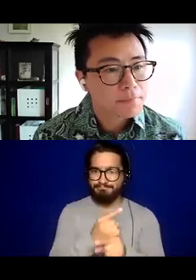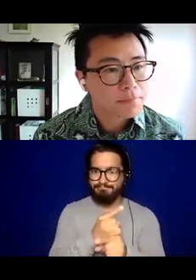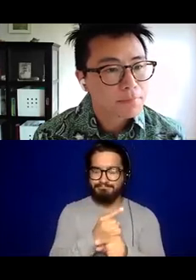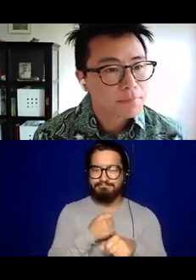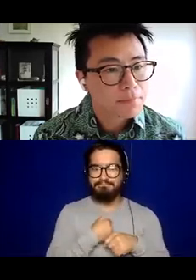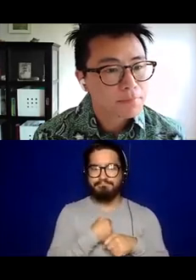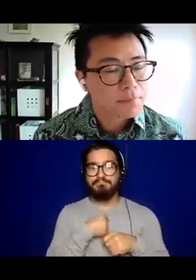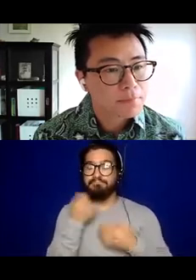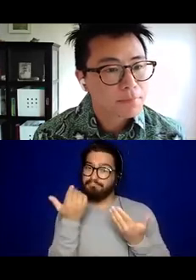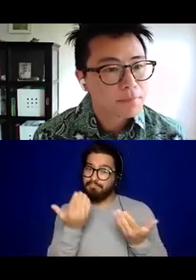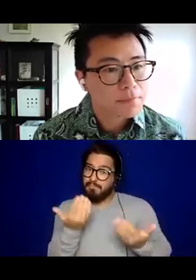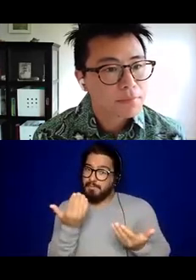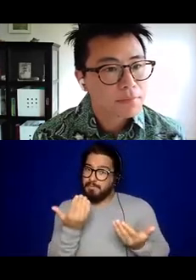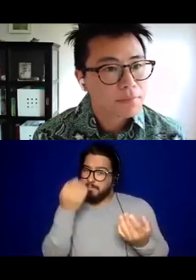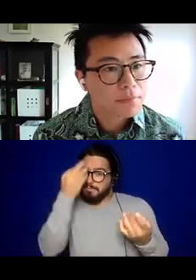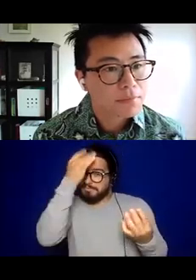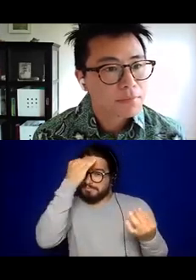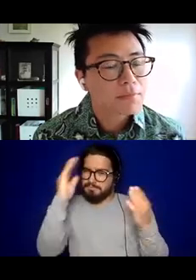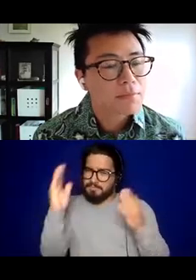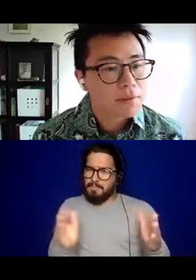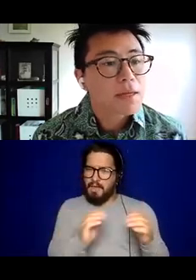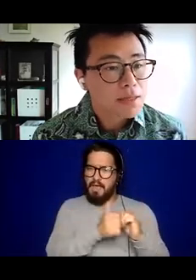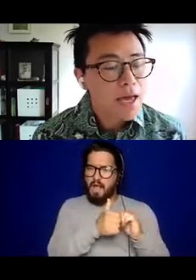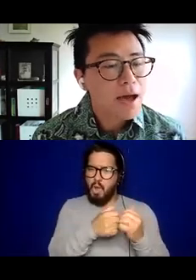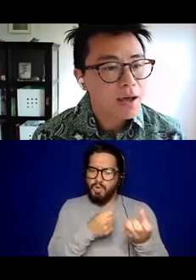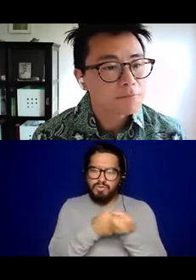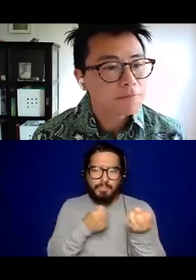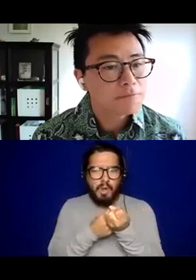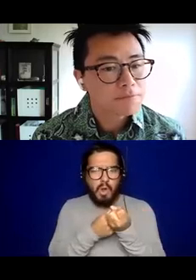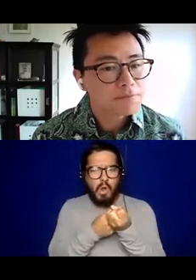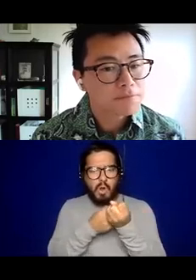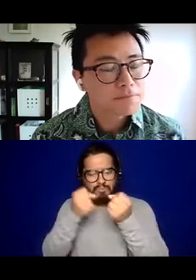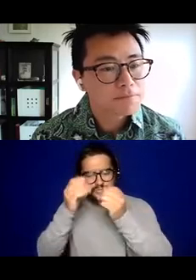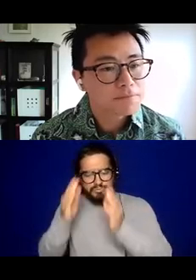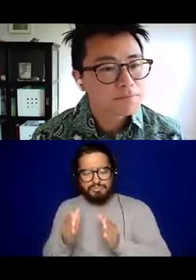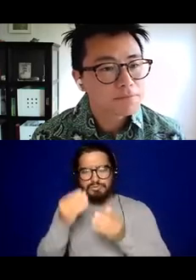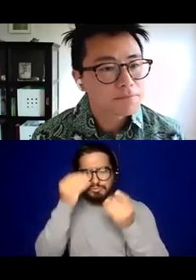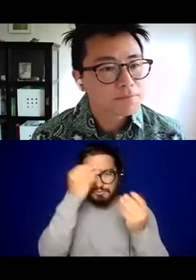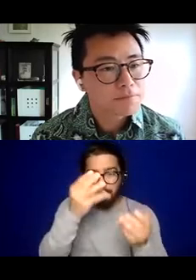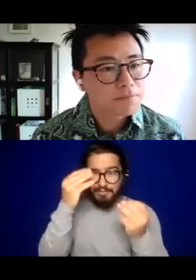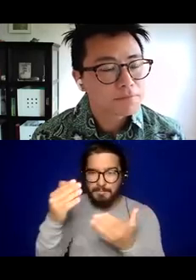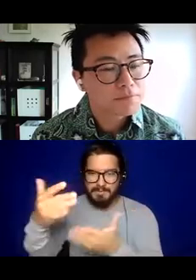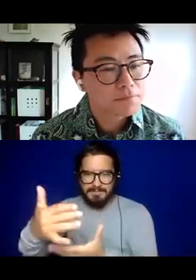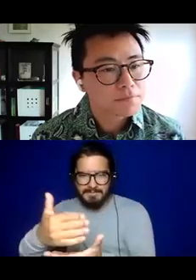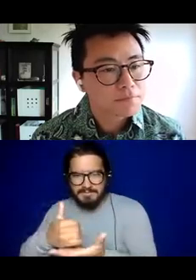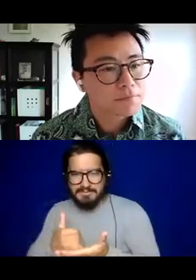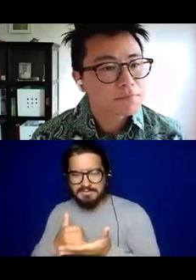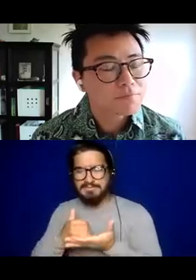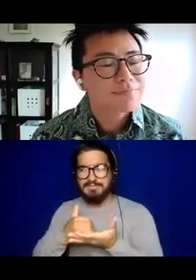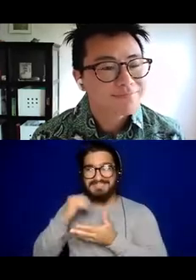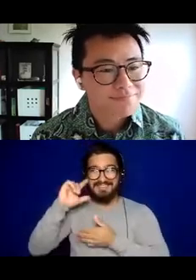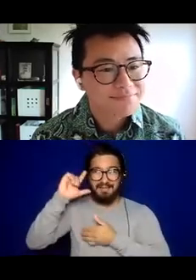just to make a plan on how we keep supporter information safe in the future, but then also rethink what data